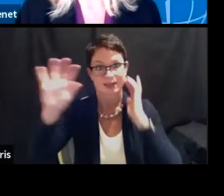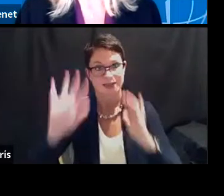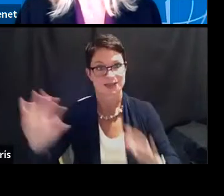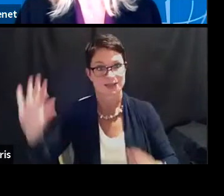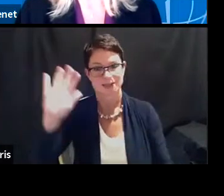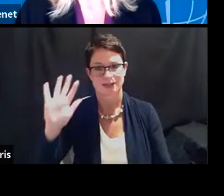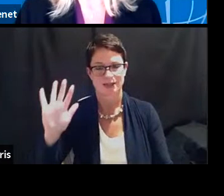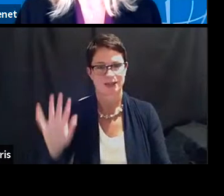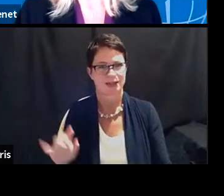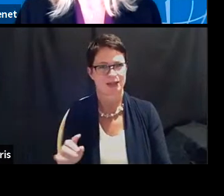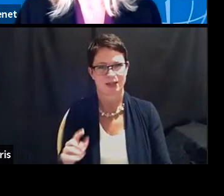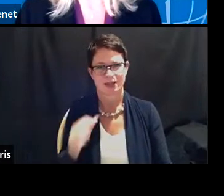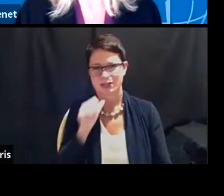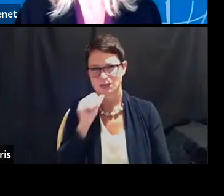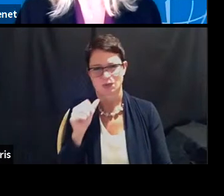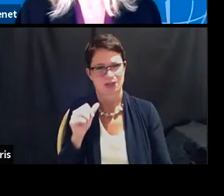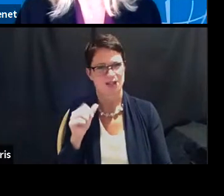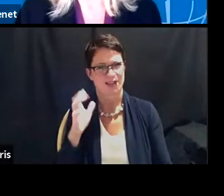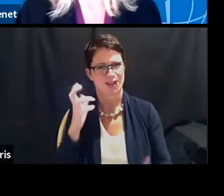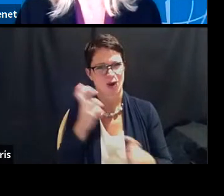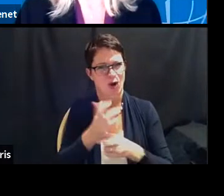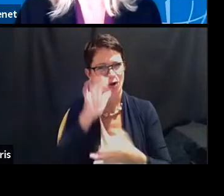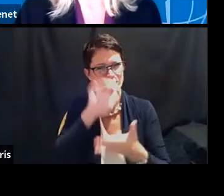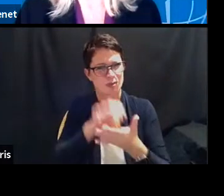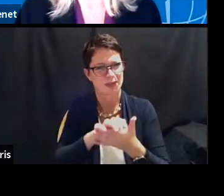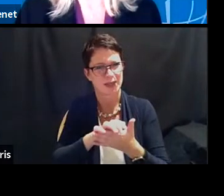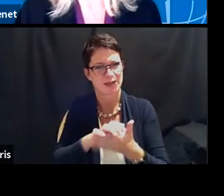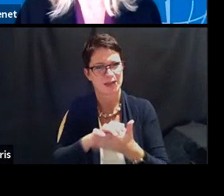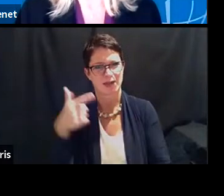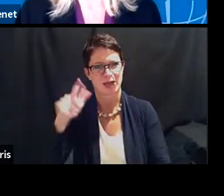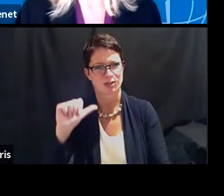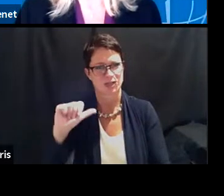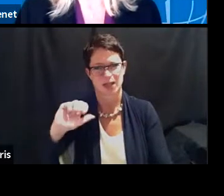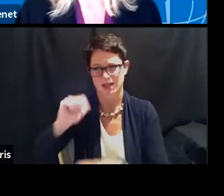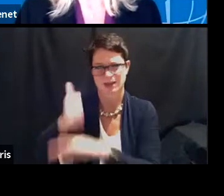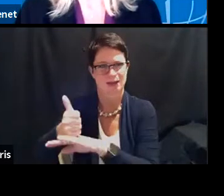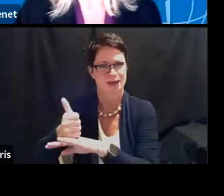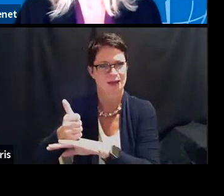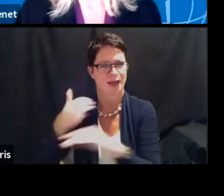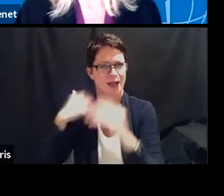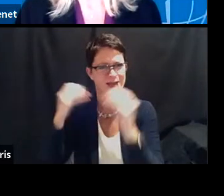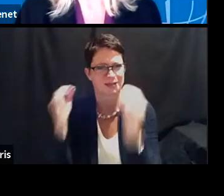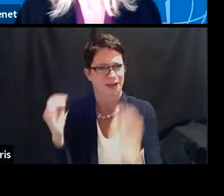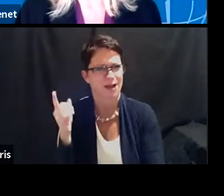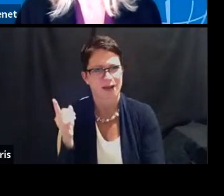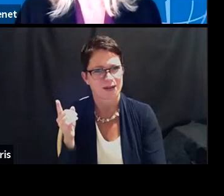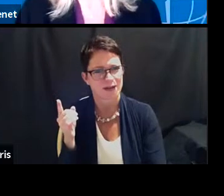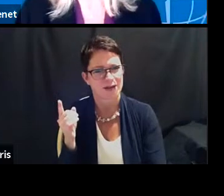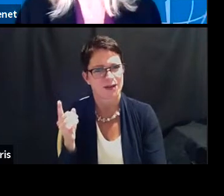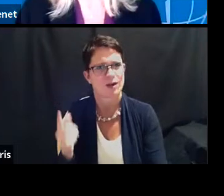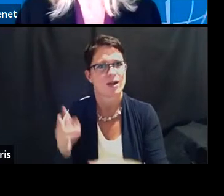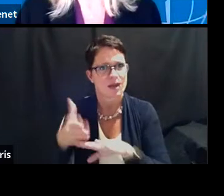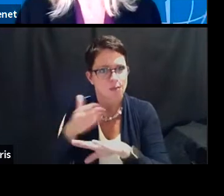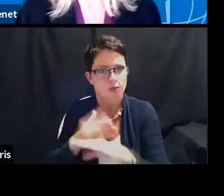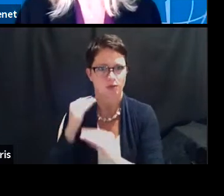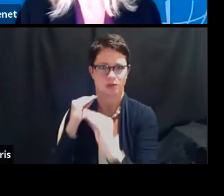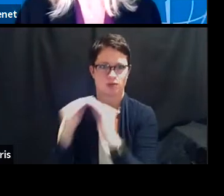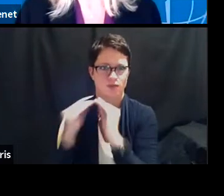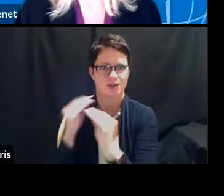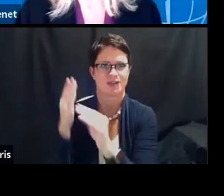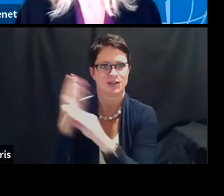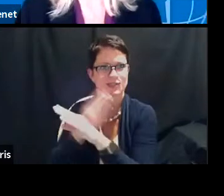of unthinkable that an airport position does LaGuardia, especially with all of the improvements and renovations